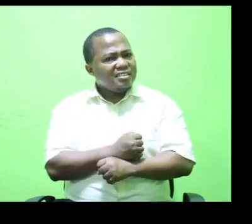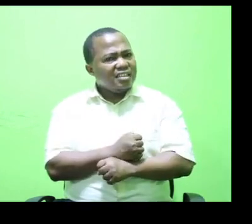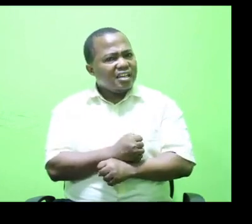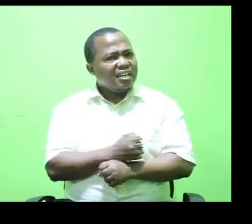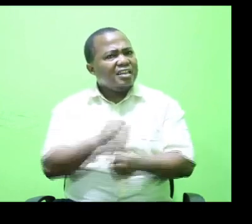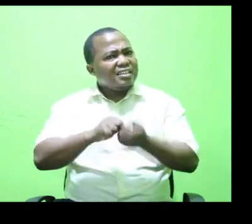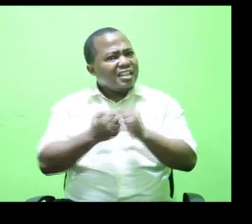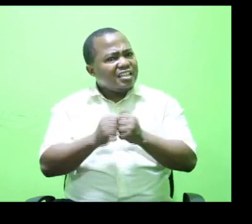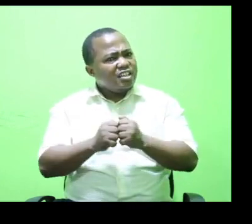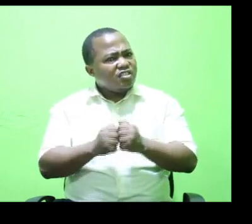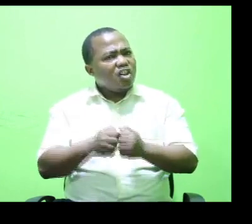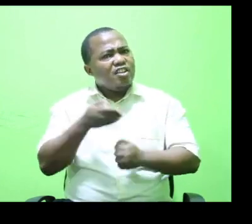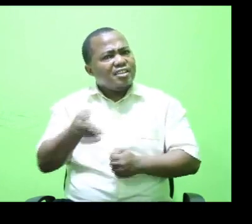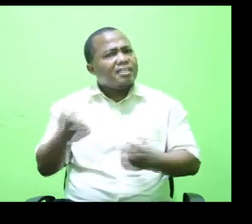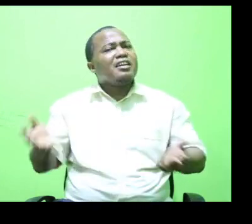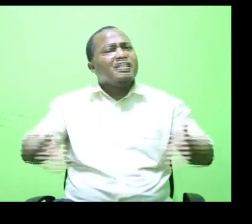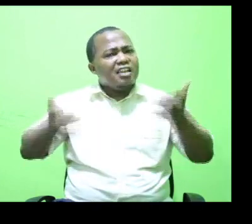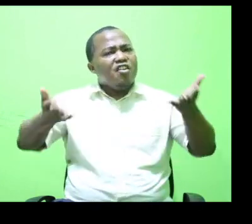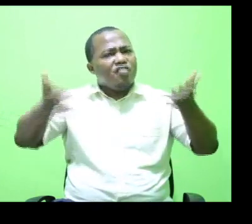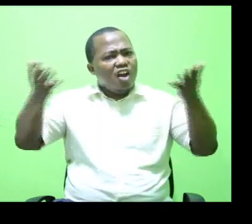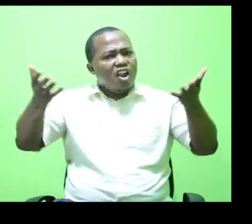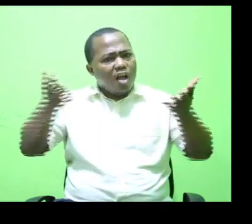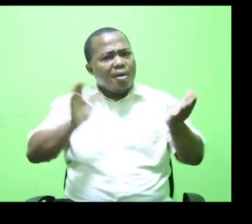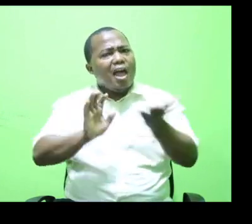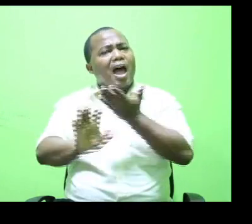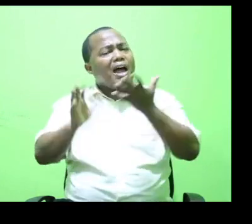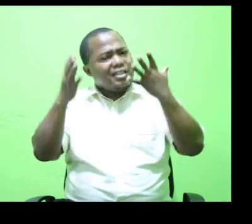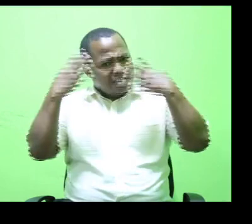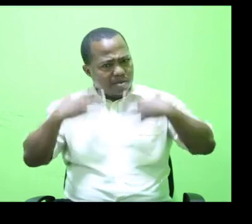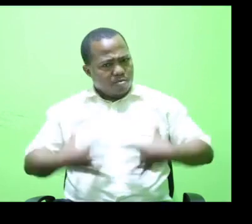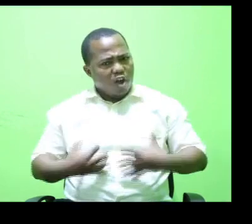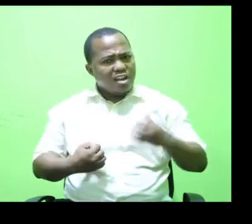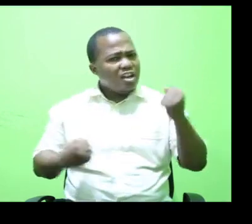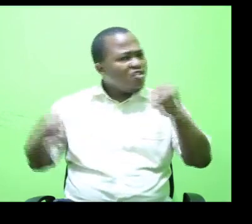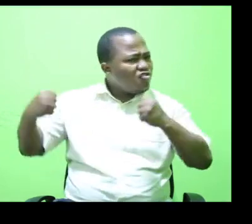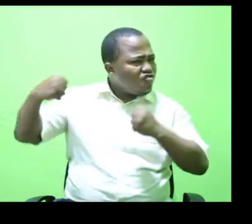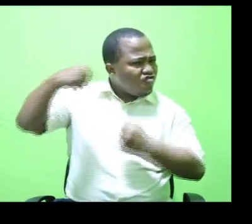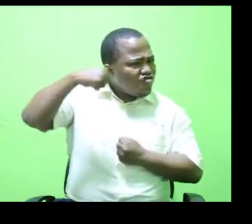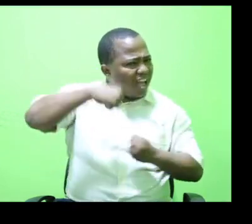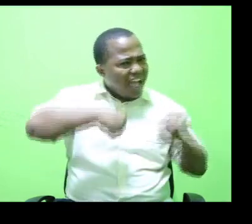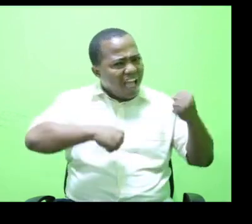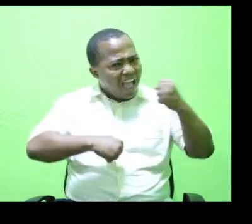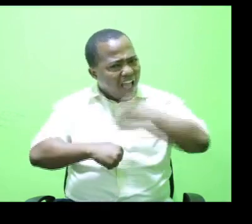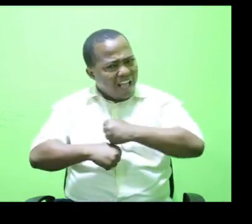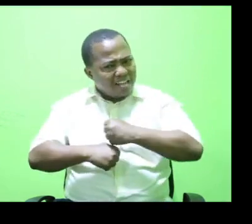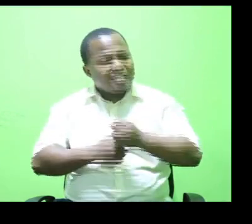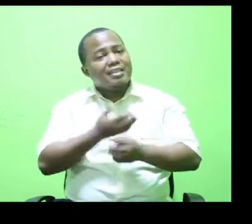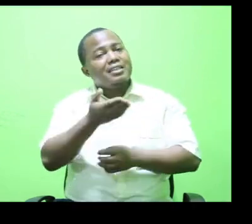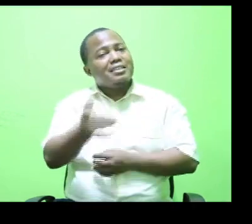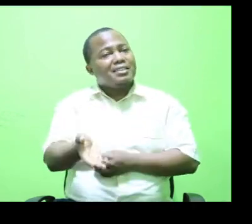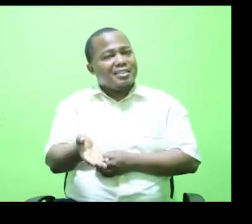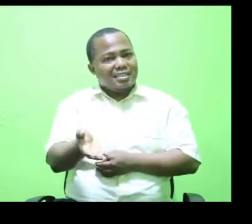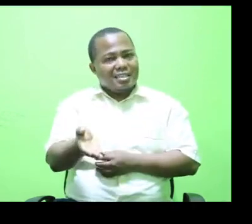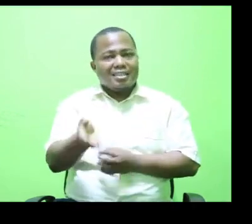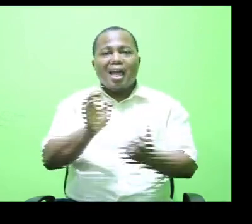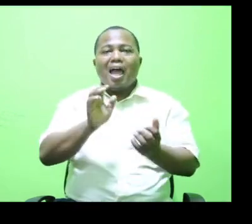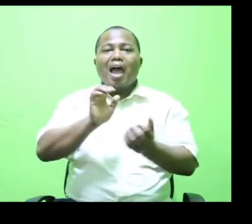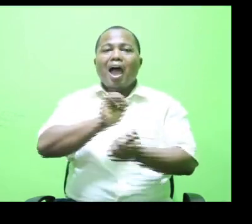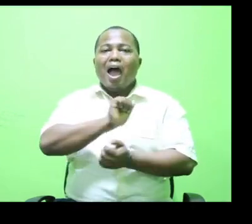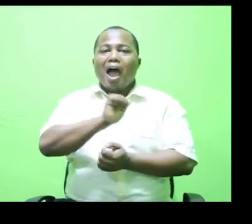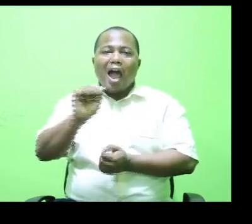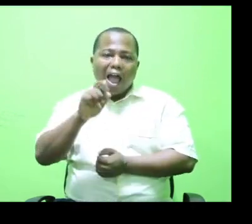child will develop an antibodies so as to fight against measles